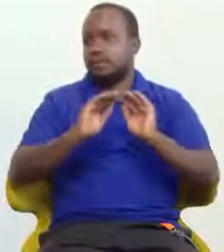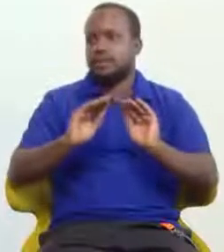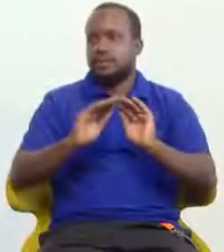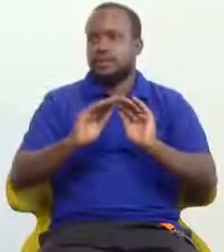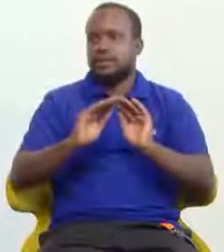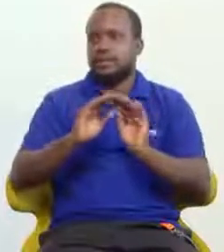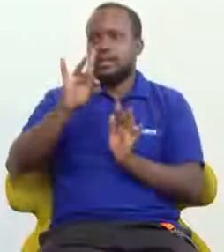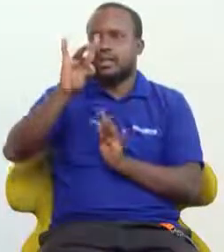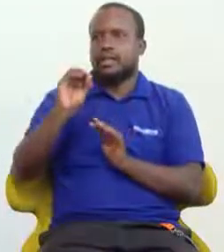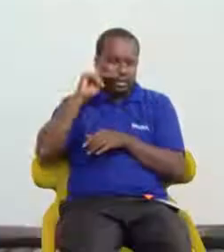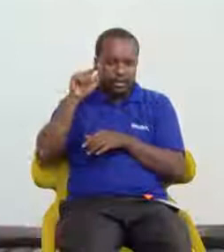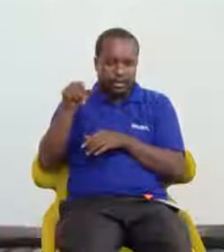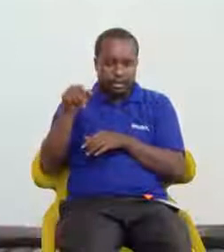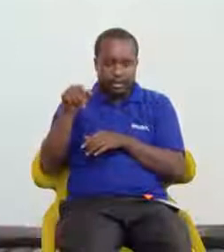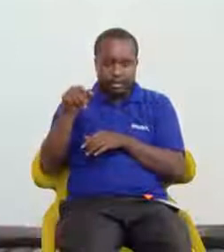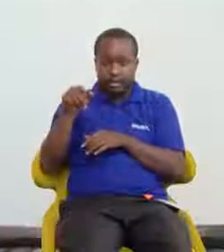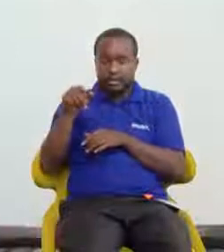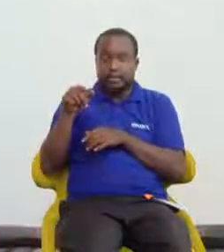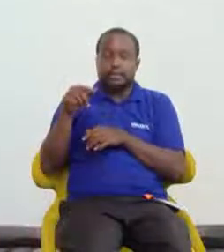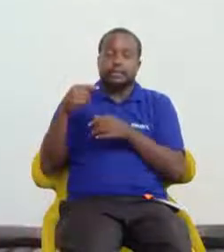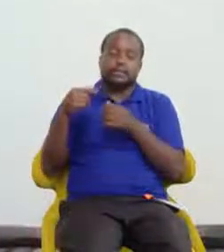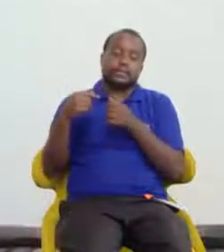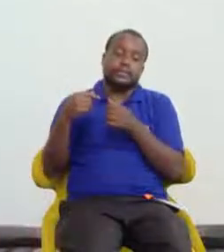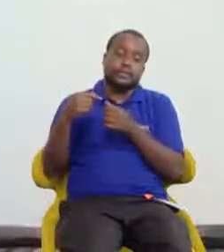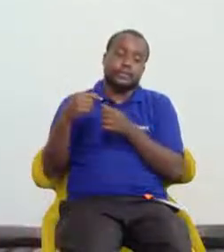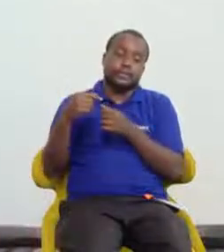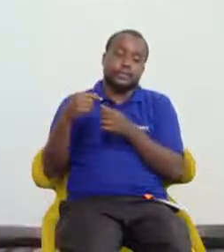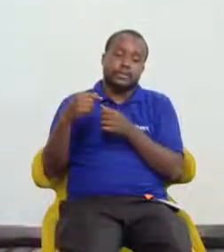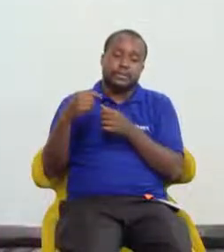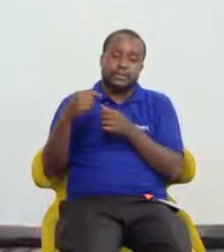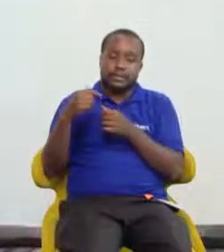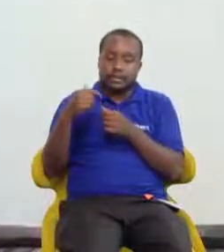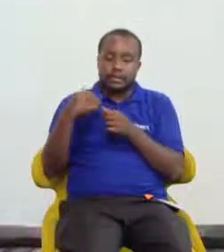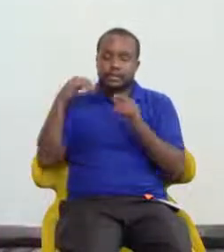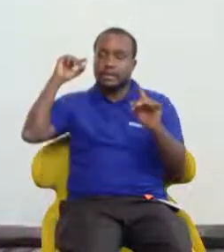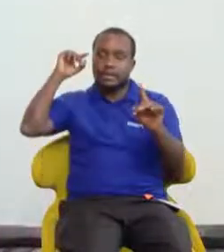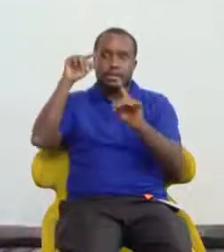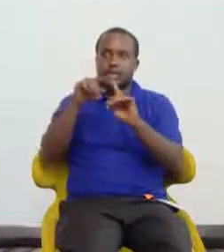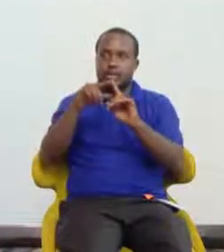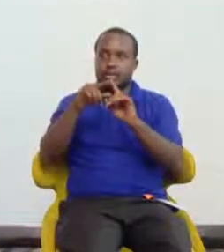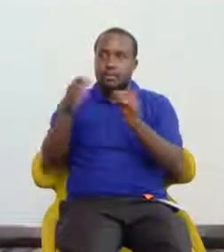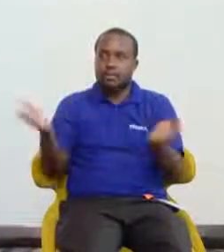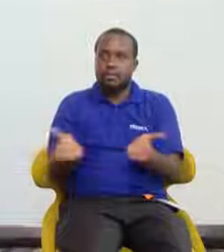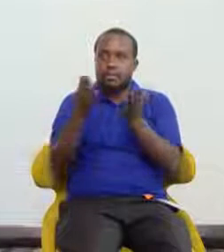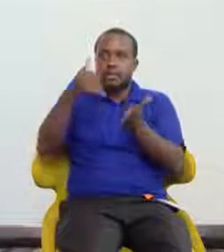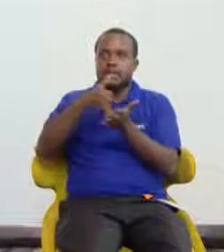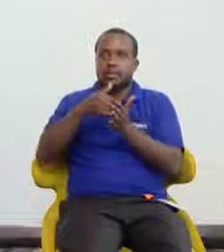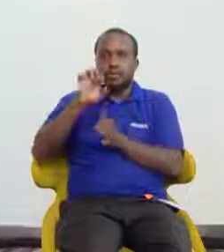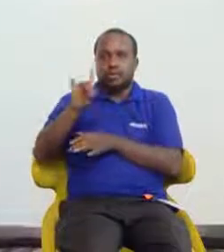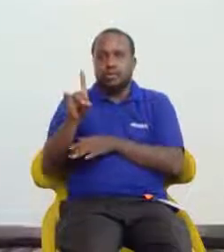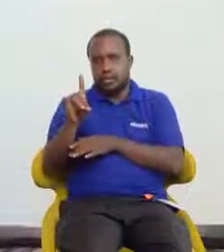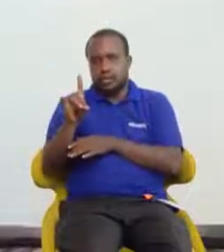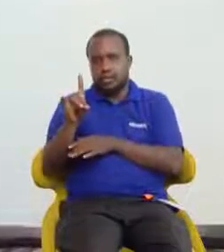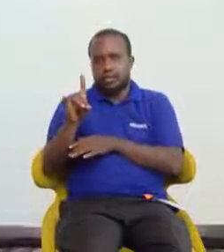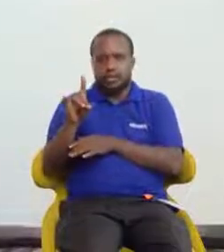the Cerebral Palsy Kids Learn Foundation. And our focus is to promote inclusive education for children with cerebral palsy